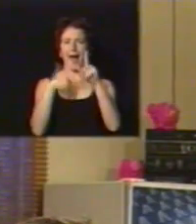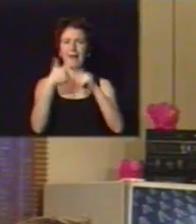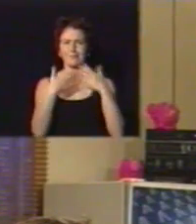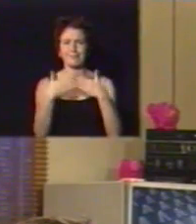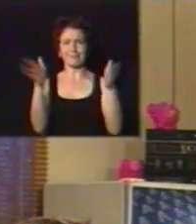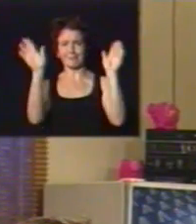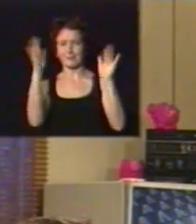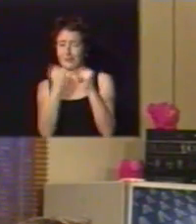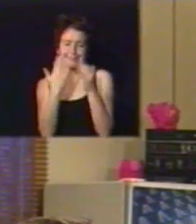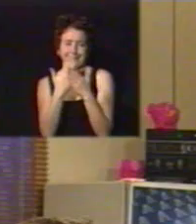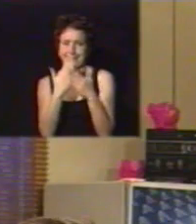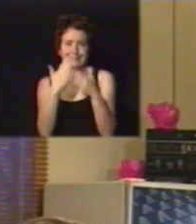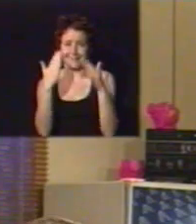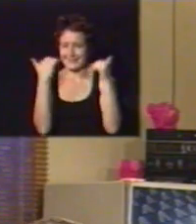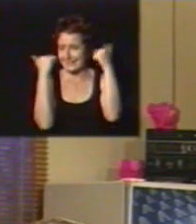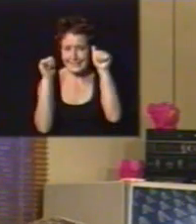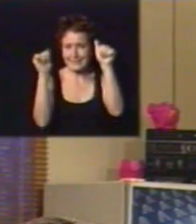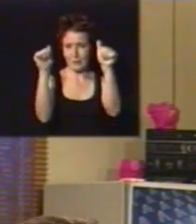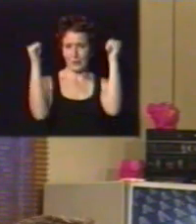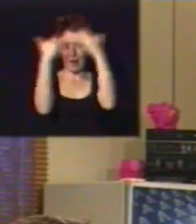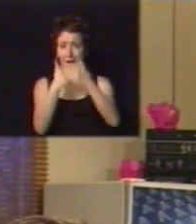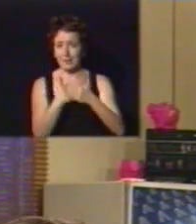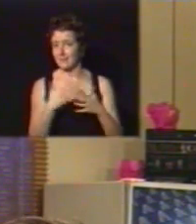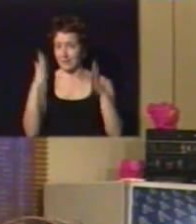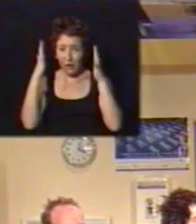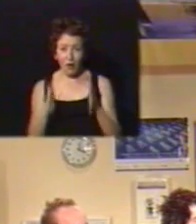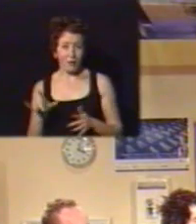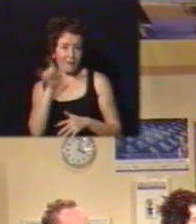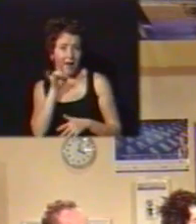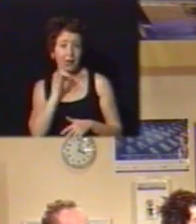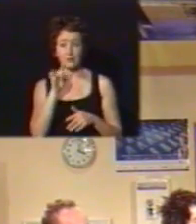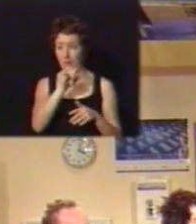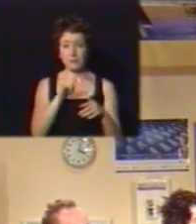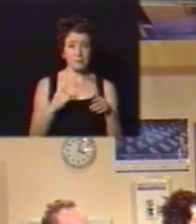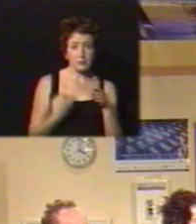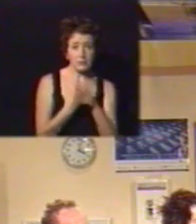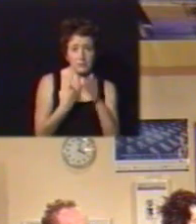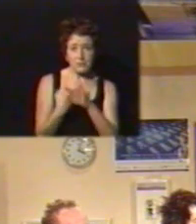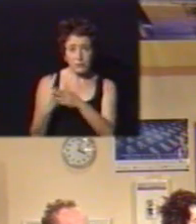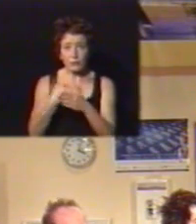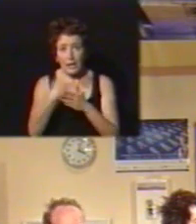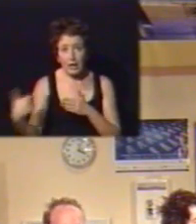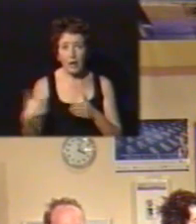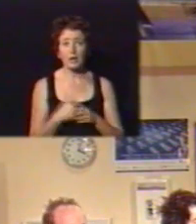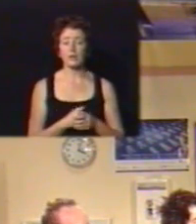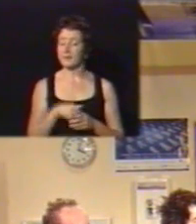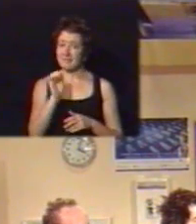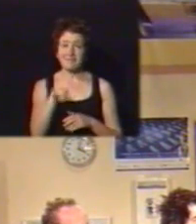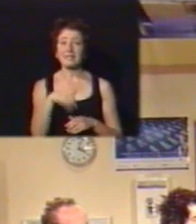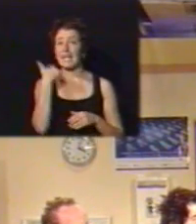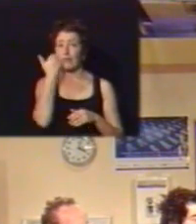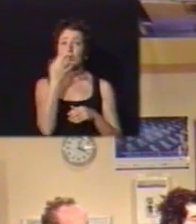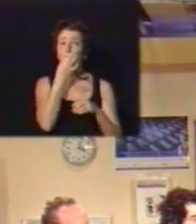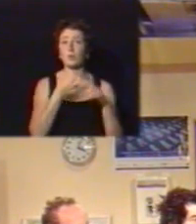Very successful night now down at the Star. Yeah, a lot of fun, a lot of good work. And that's a recurring thing now. Yeah, it seems to be happening sort of every few